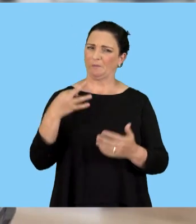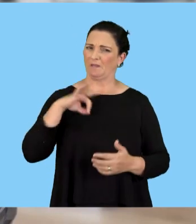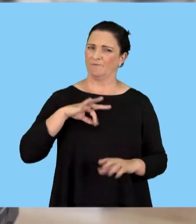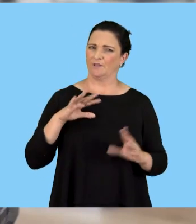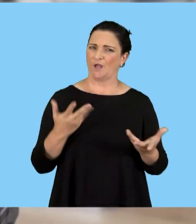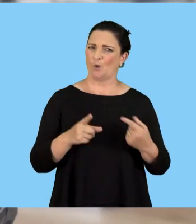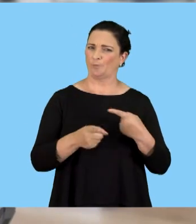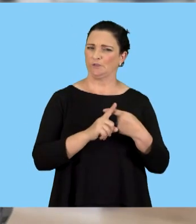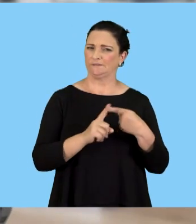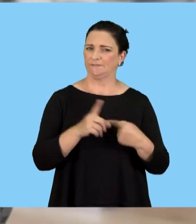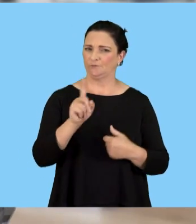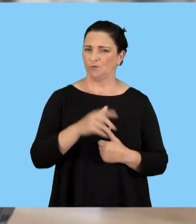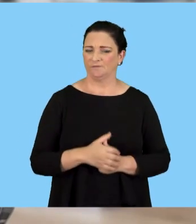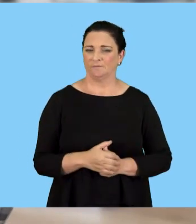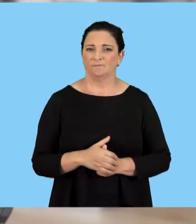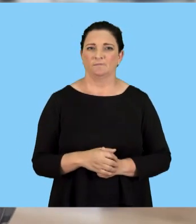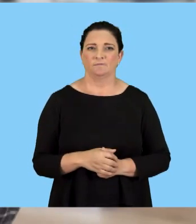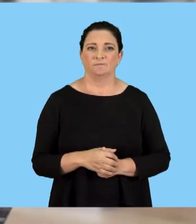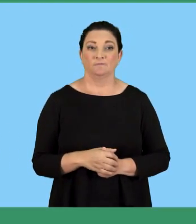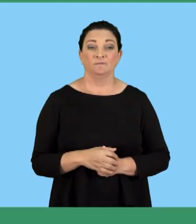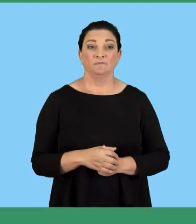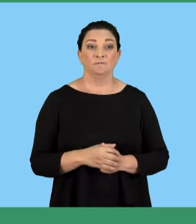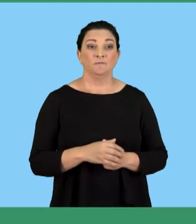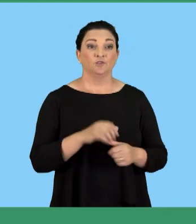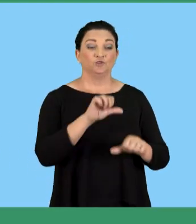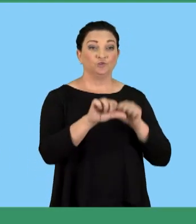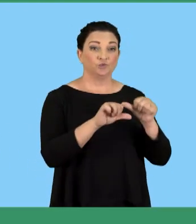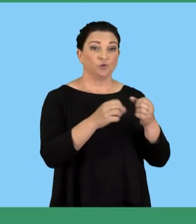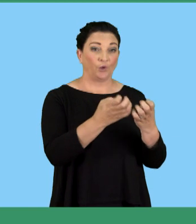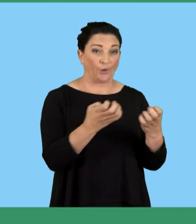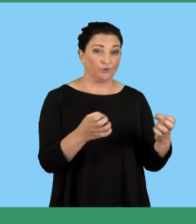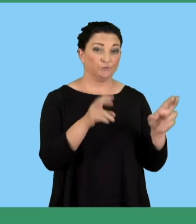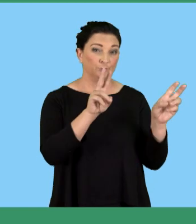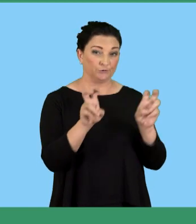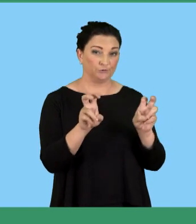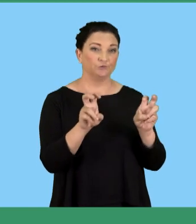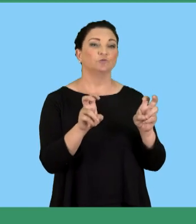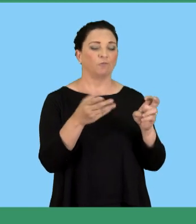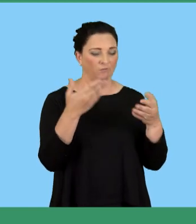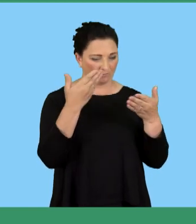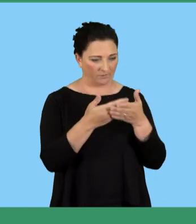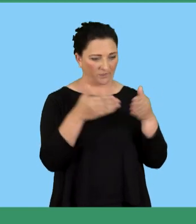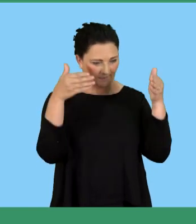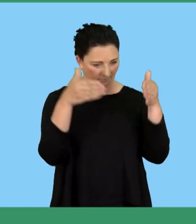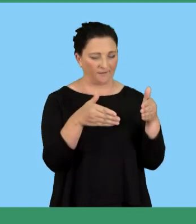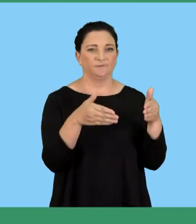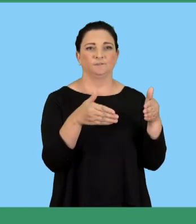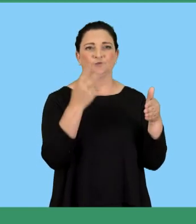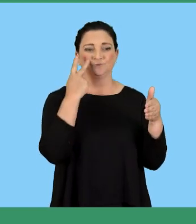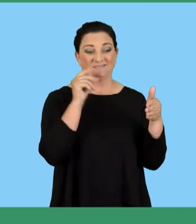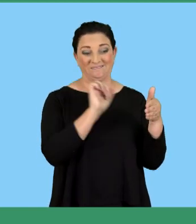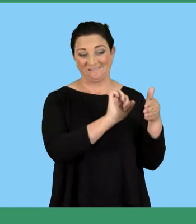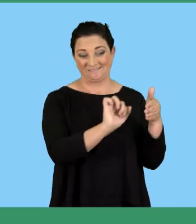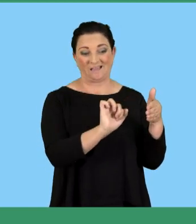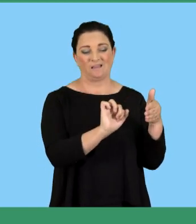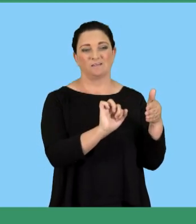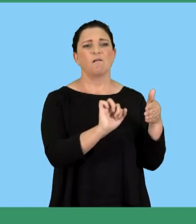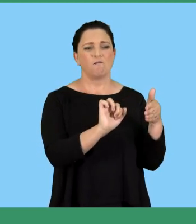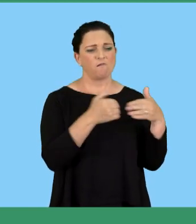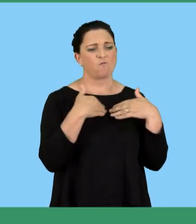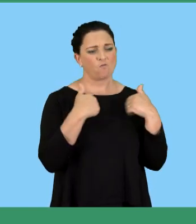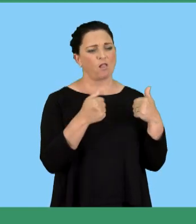And that is the first aspect we spoke about. But now we're about to talk about the impact of CSR and CSI on the